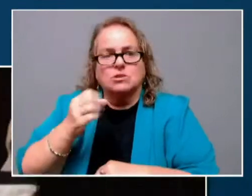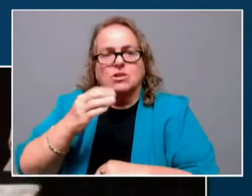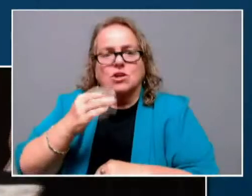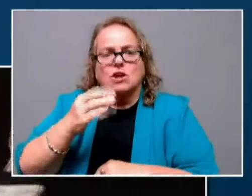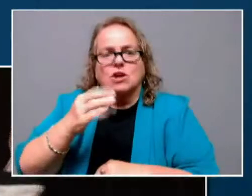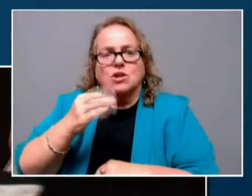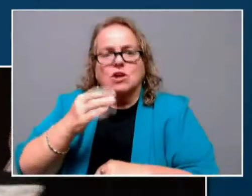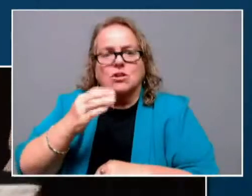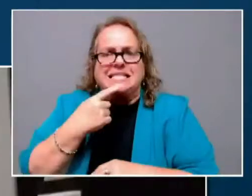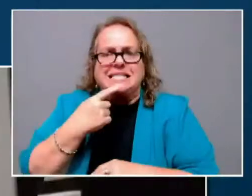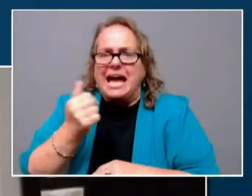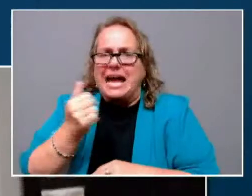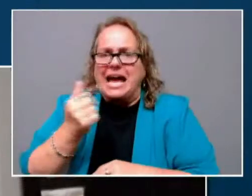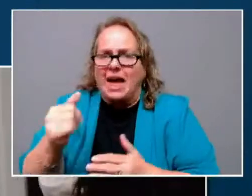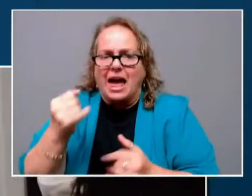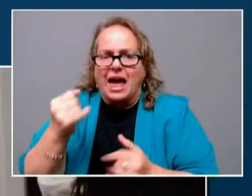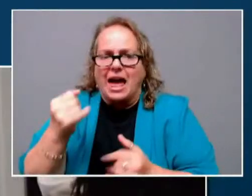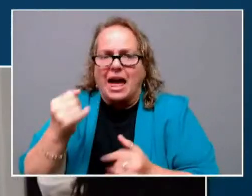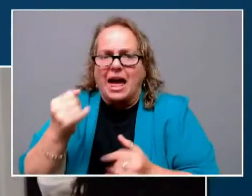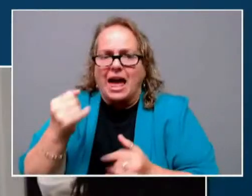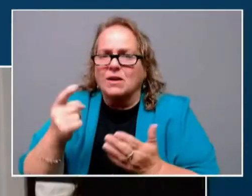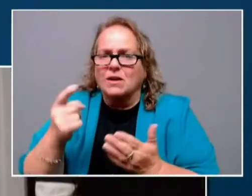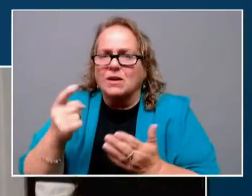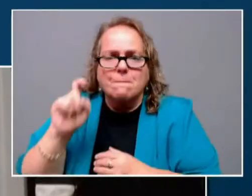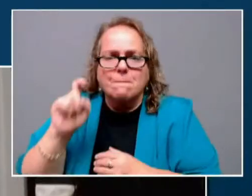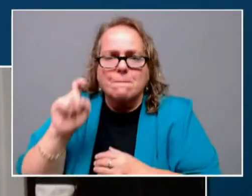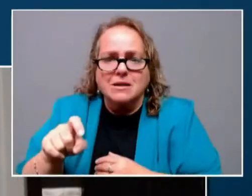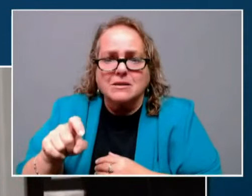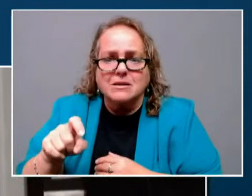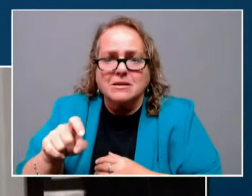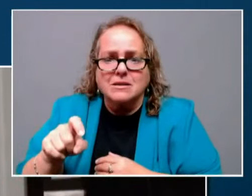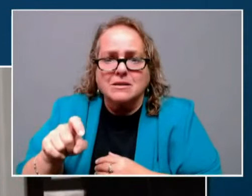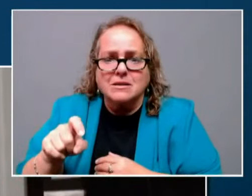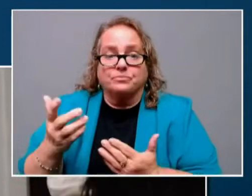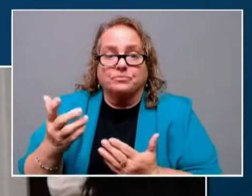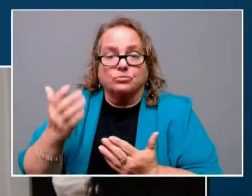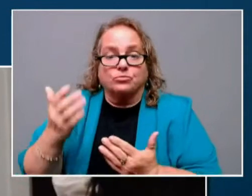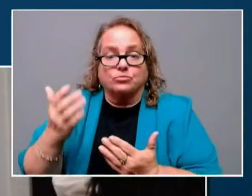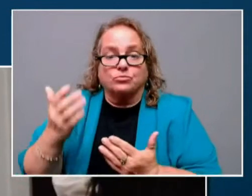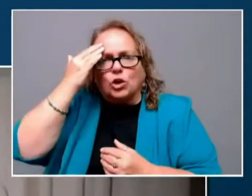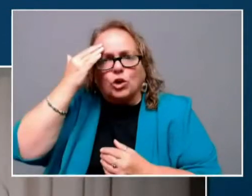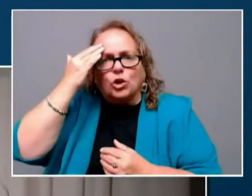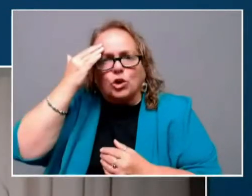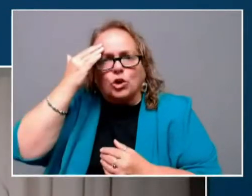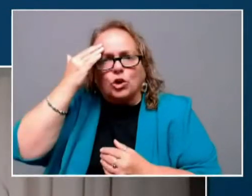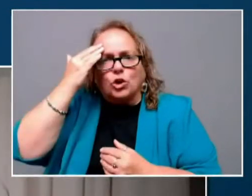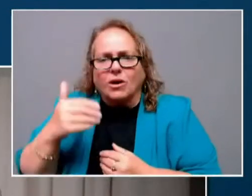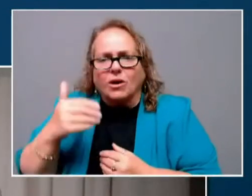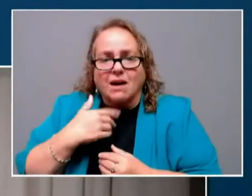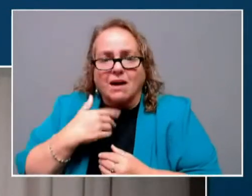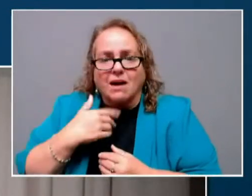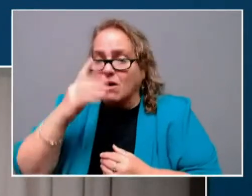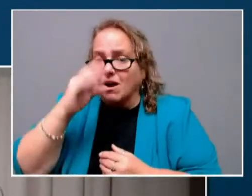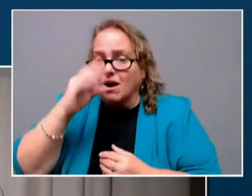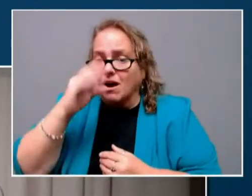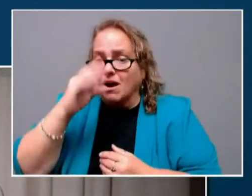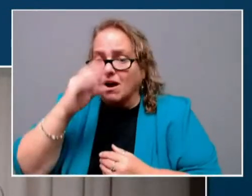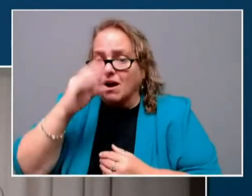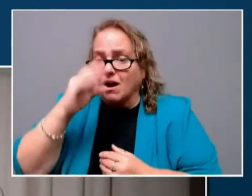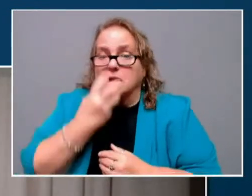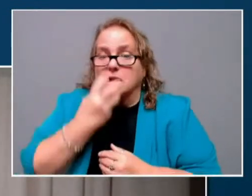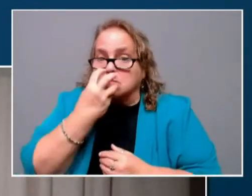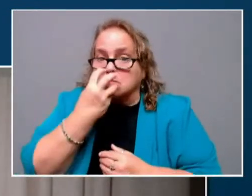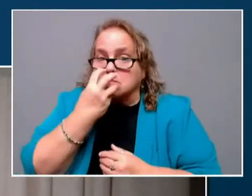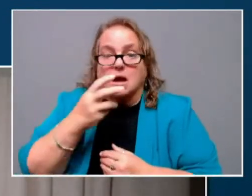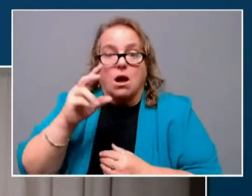a man told me, we knew we were going that way. We knew it. He had a BiPAP on. He was maxed out on his oxygen on it.